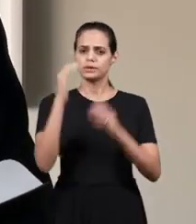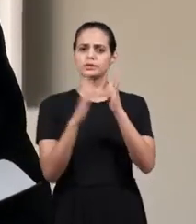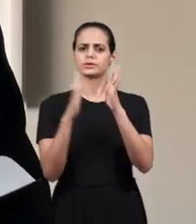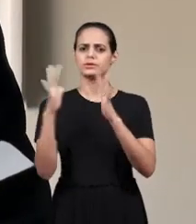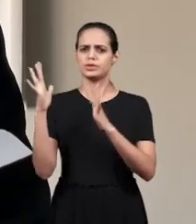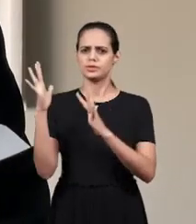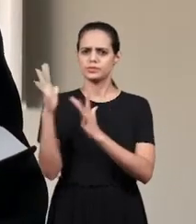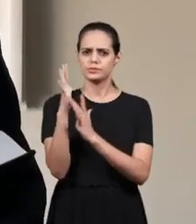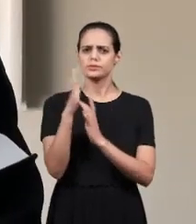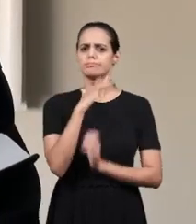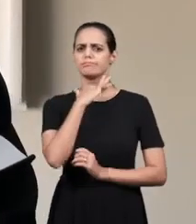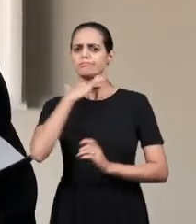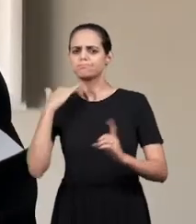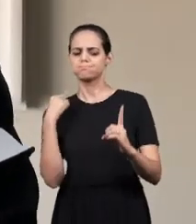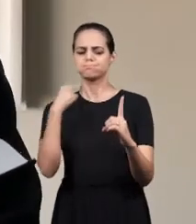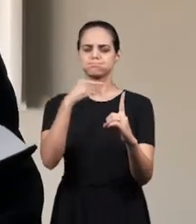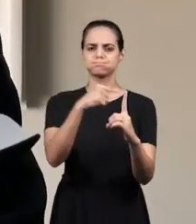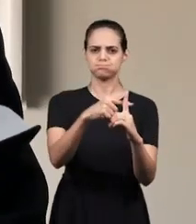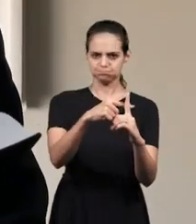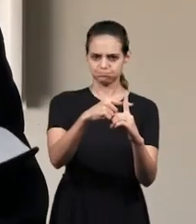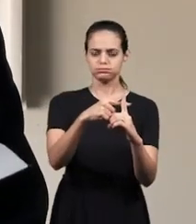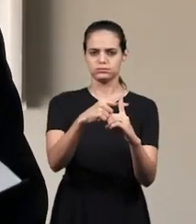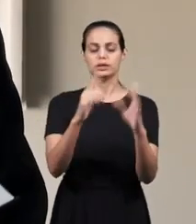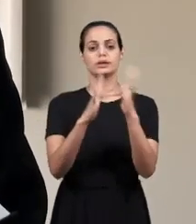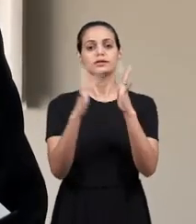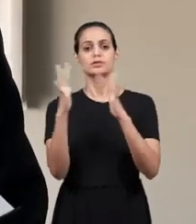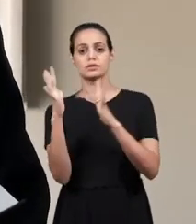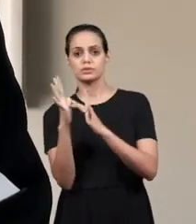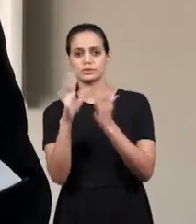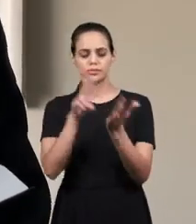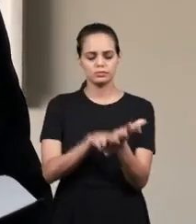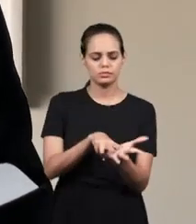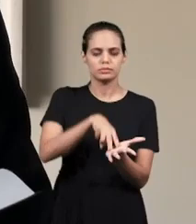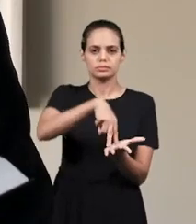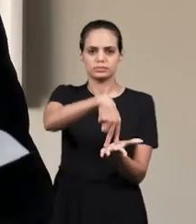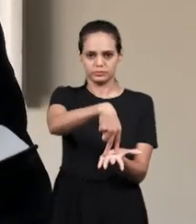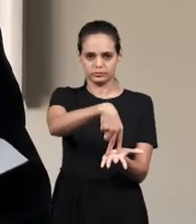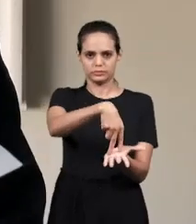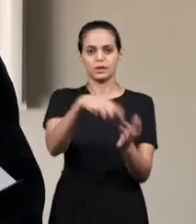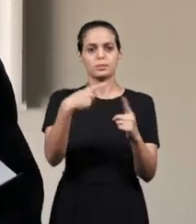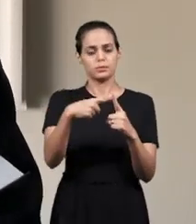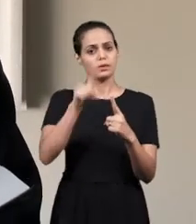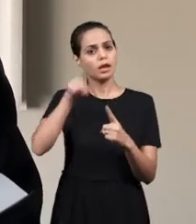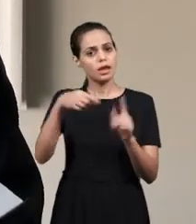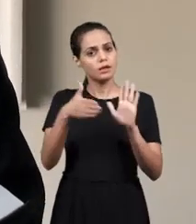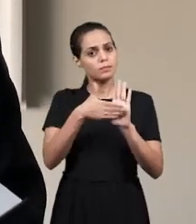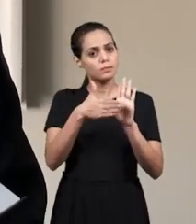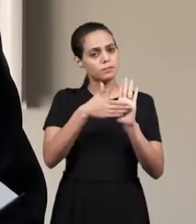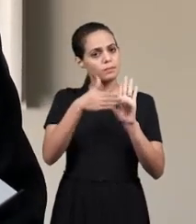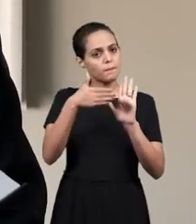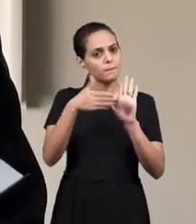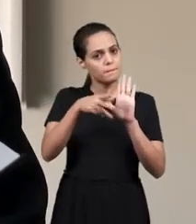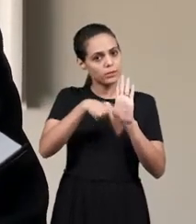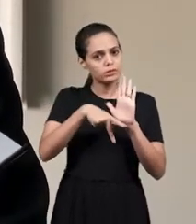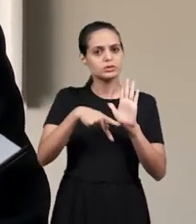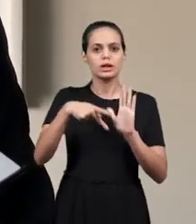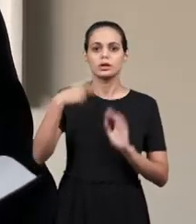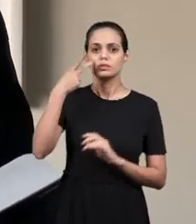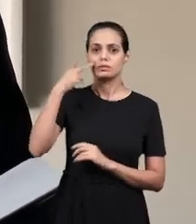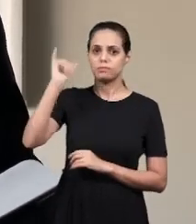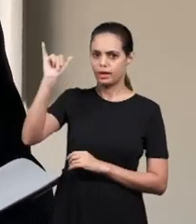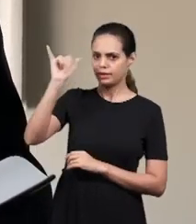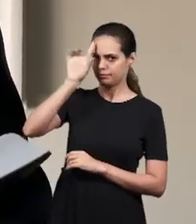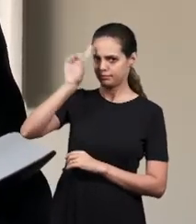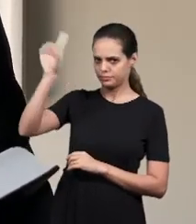be crucified, that at the end he would resurrect, because this was the project of the Father. And those men